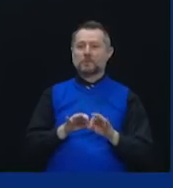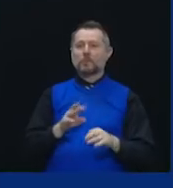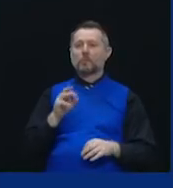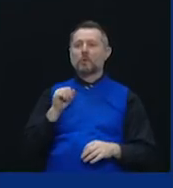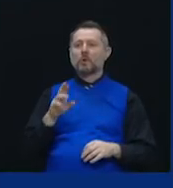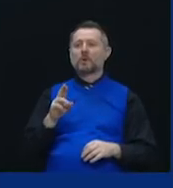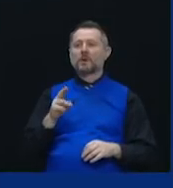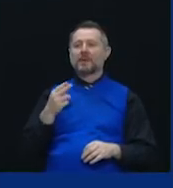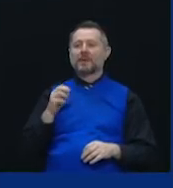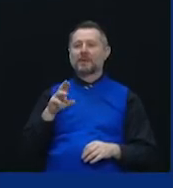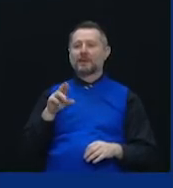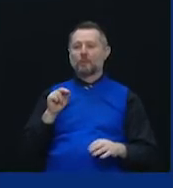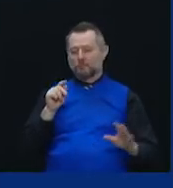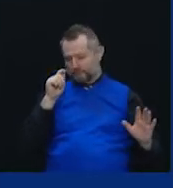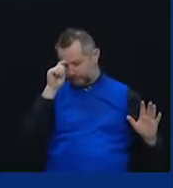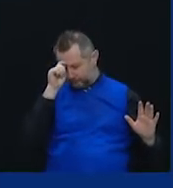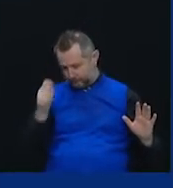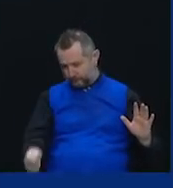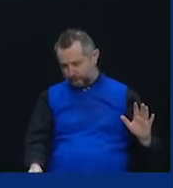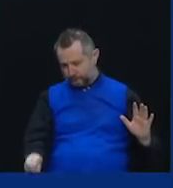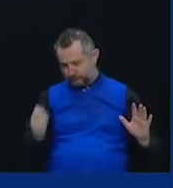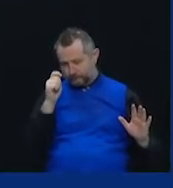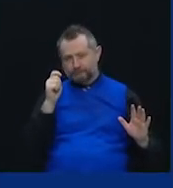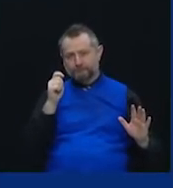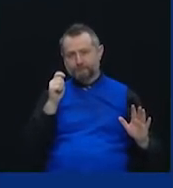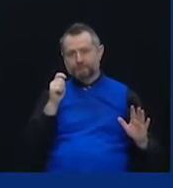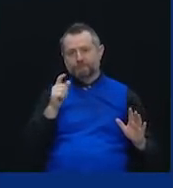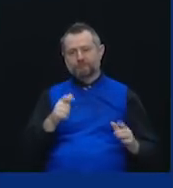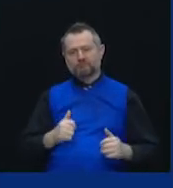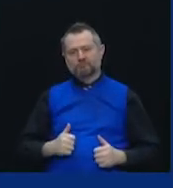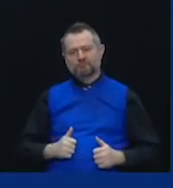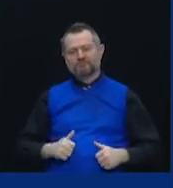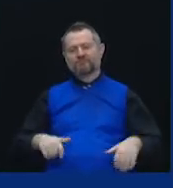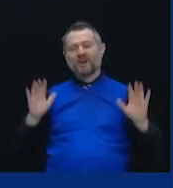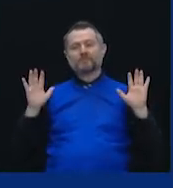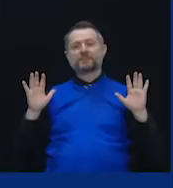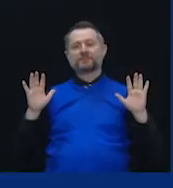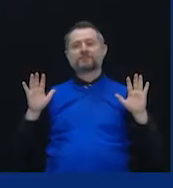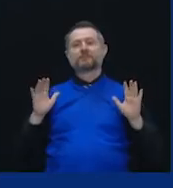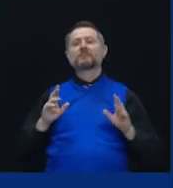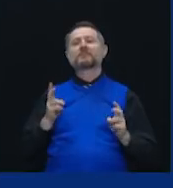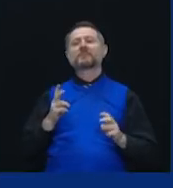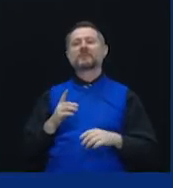their lives in the midst of that war to save others.